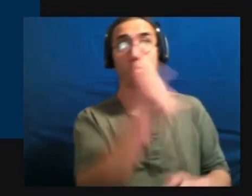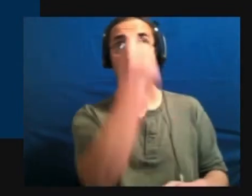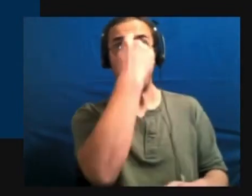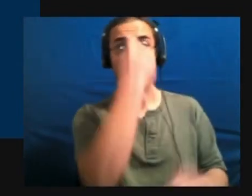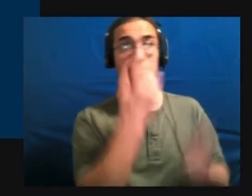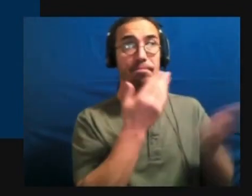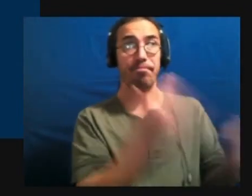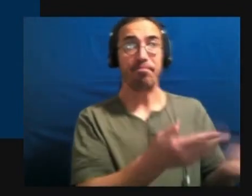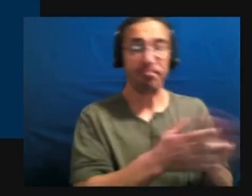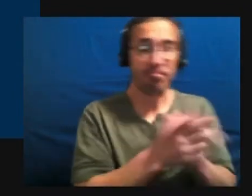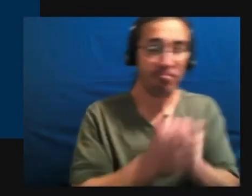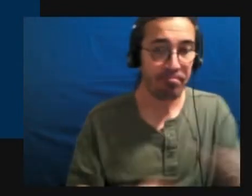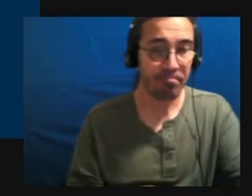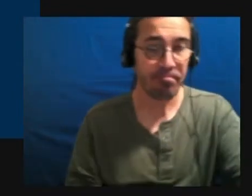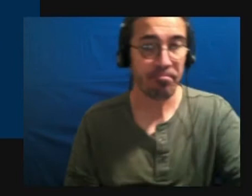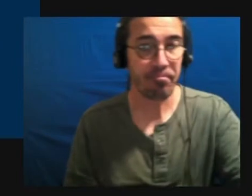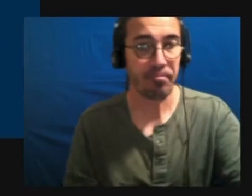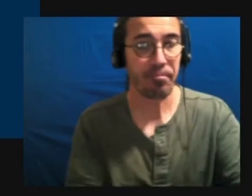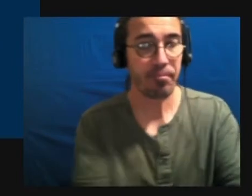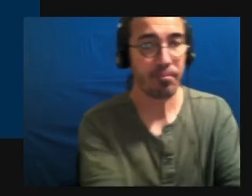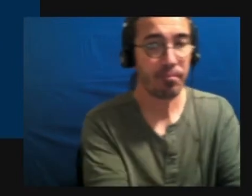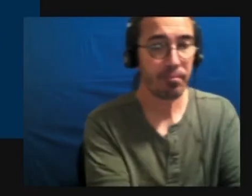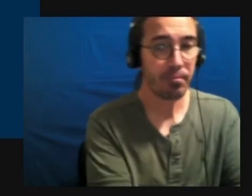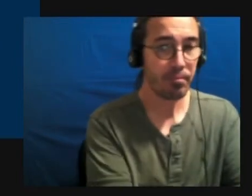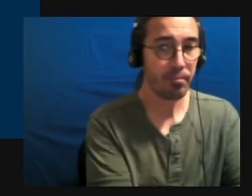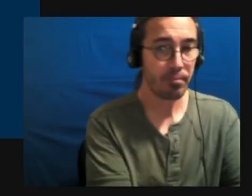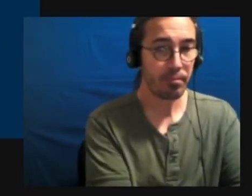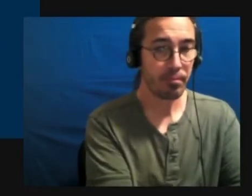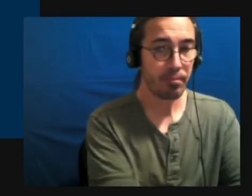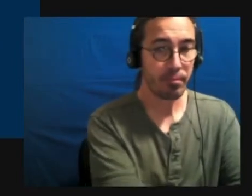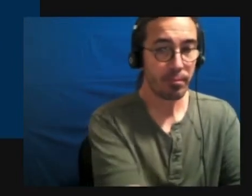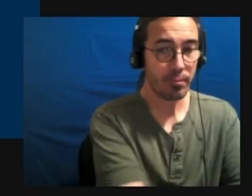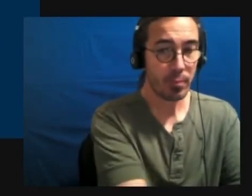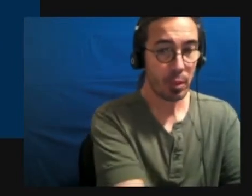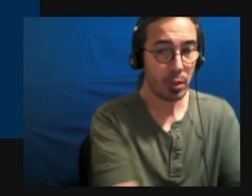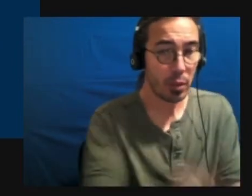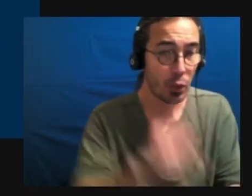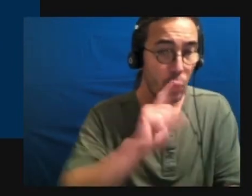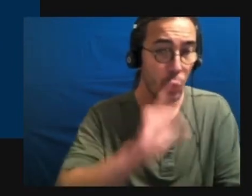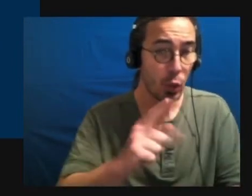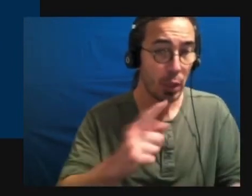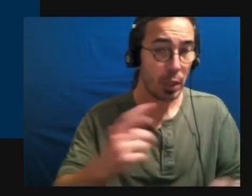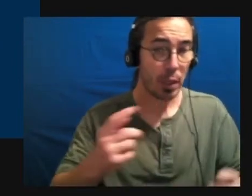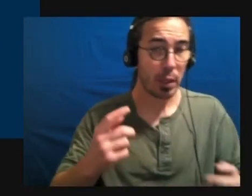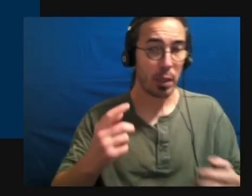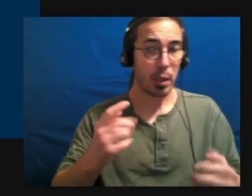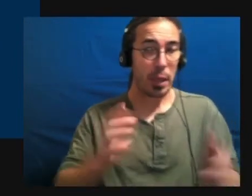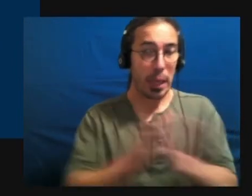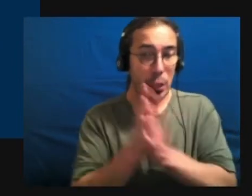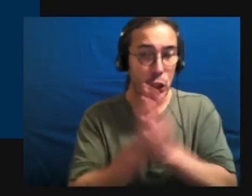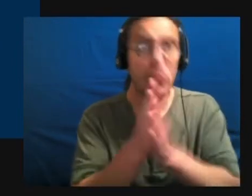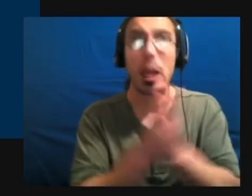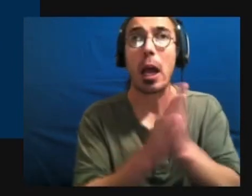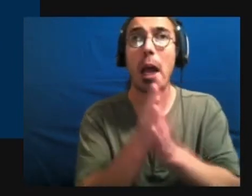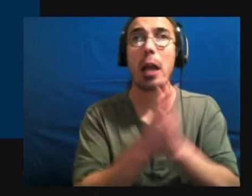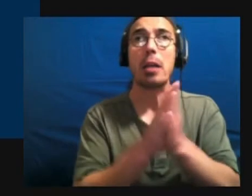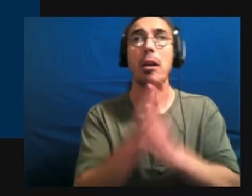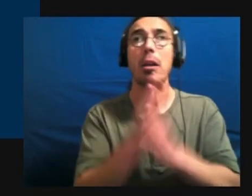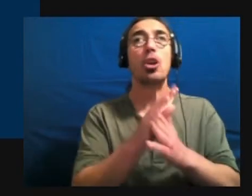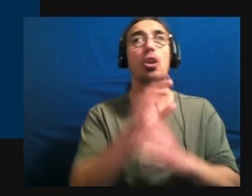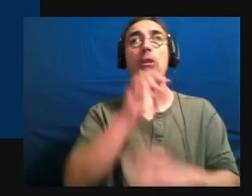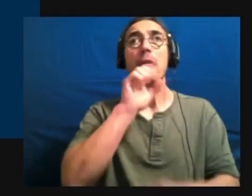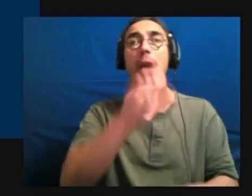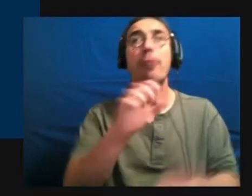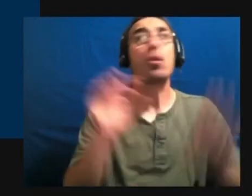She is so energetic and so whimsical, and she loves to move and